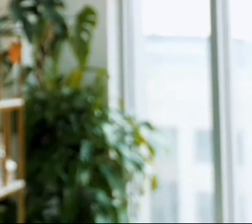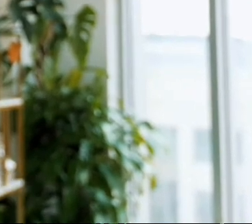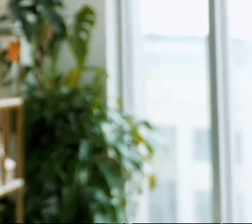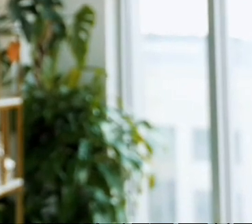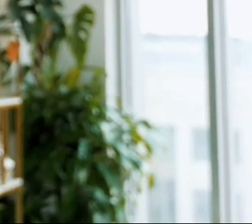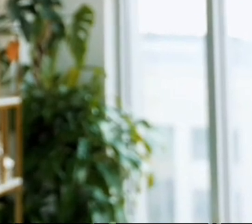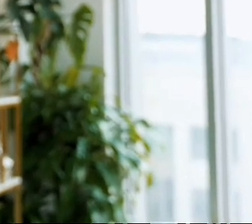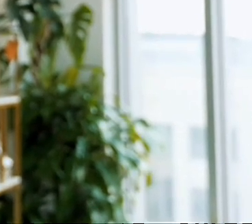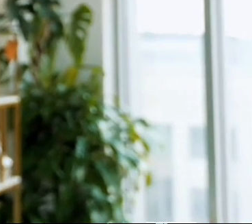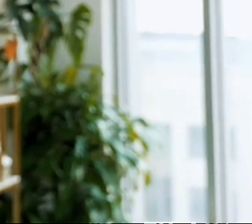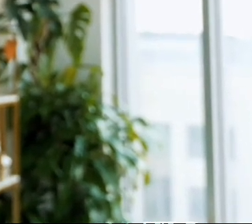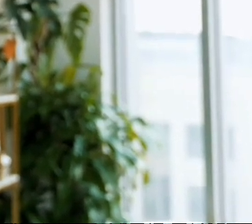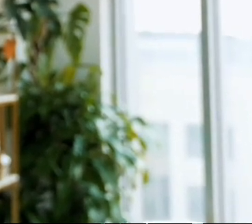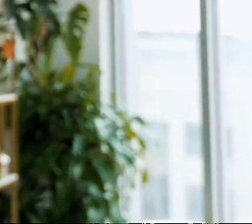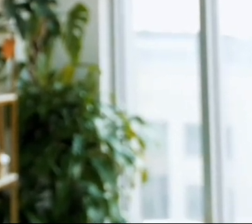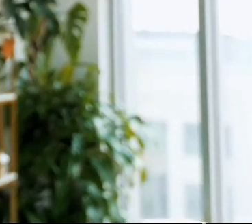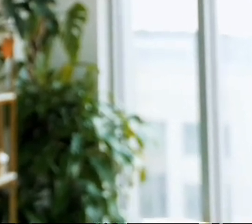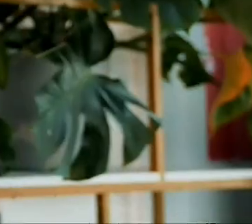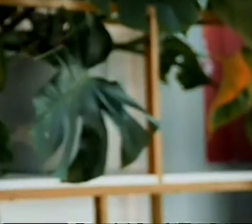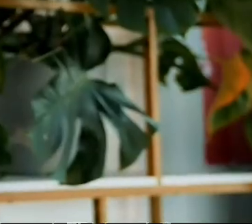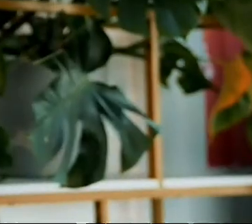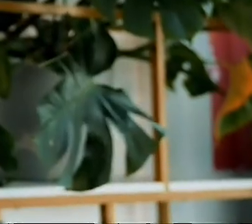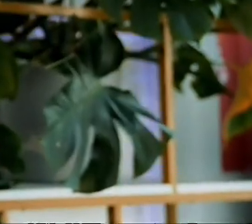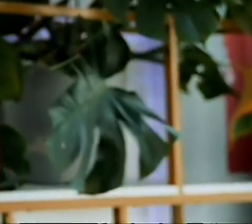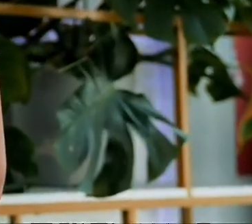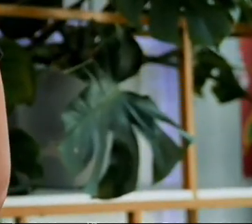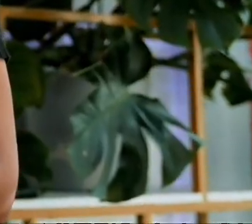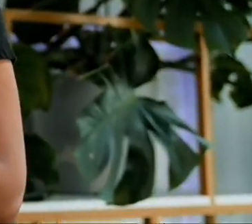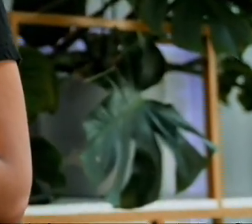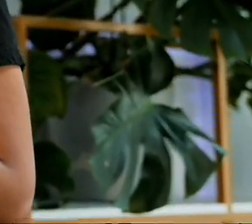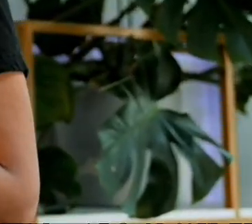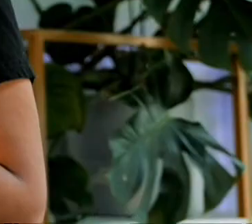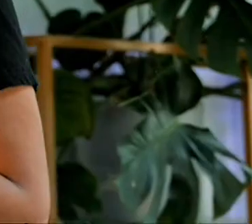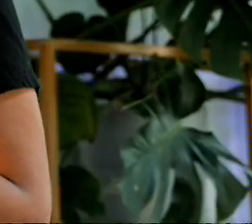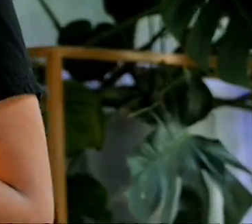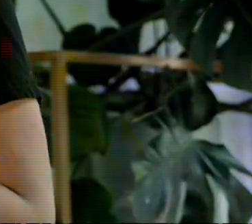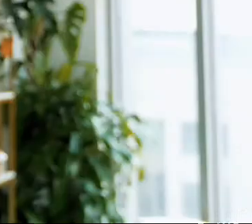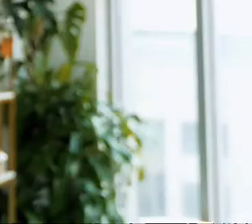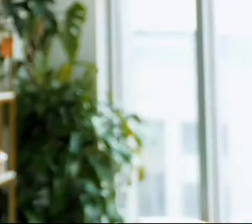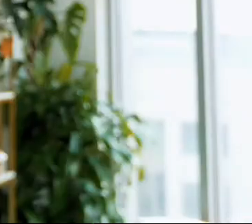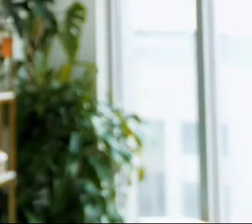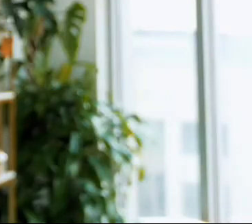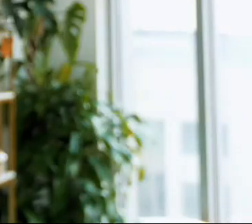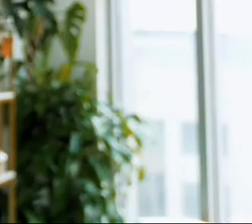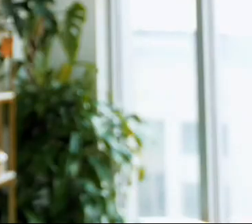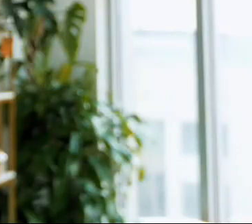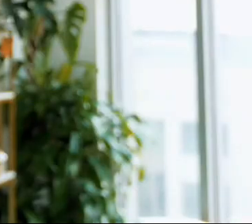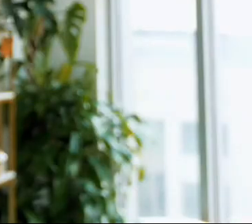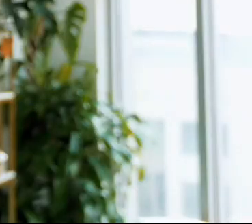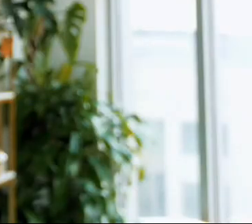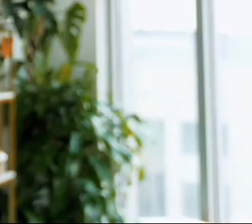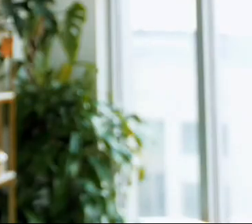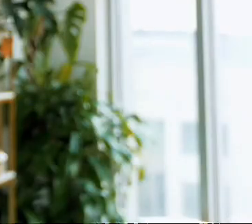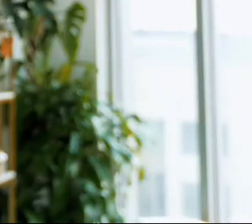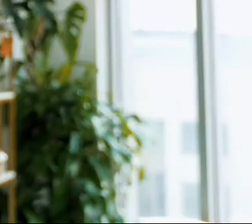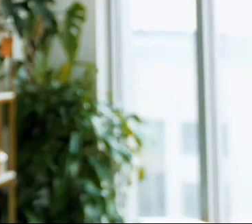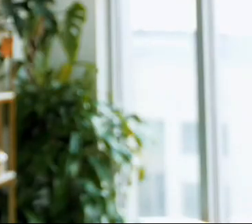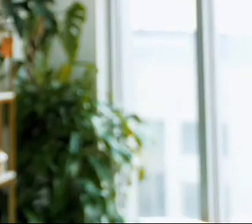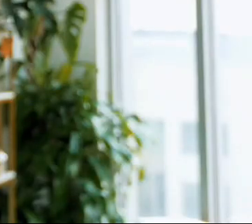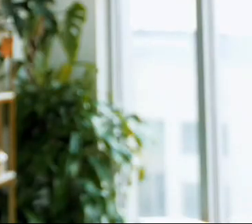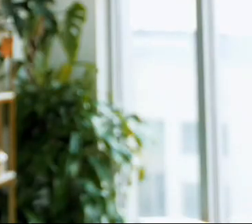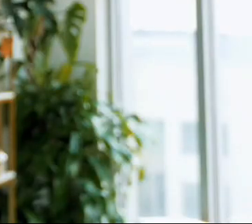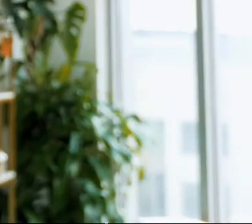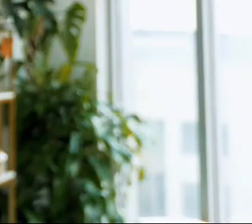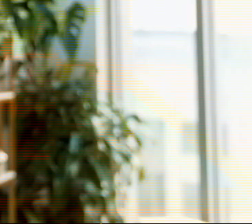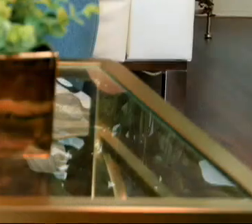p.m., where we will caucus the BFF way to develop policy, shift the culture, and provide advocacy recommendations to advance the Black